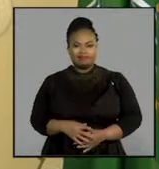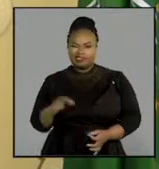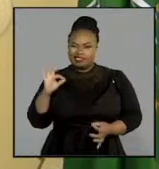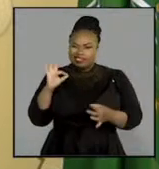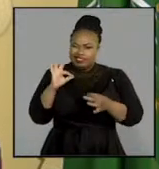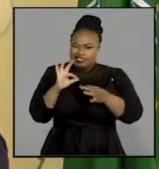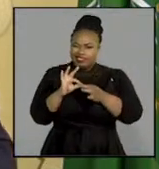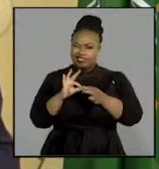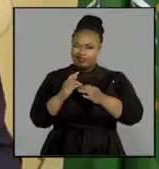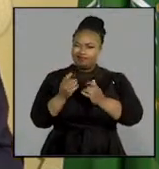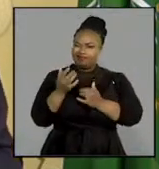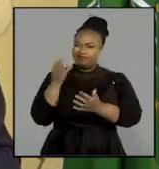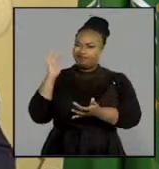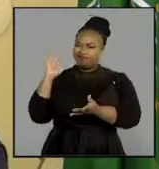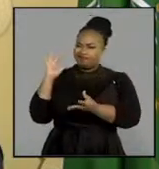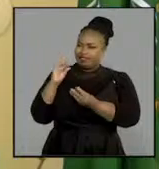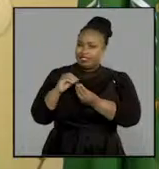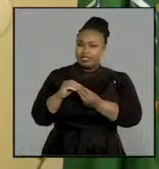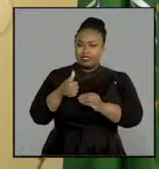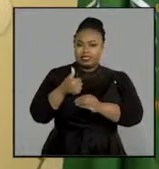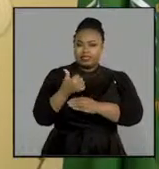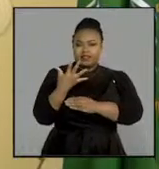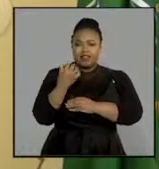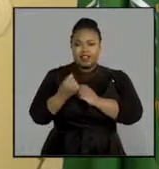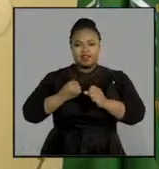Exactly 65 years ago today,